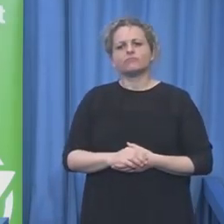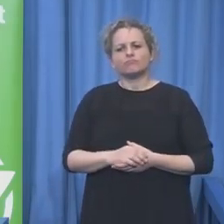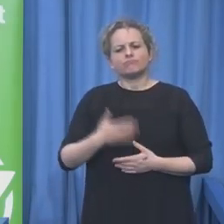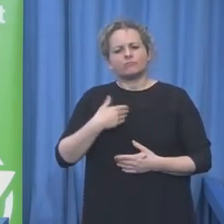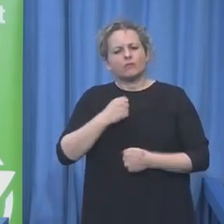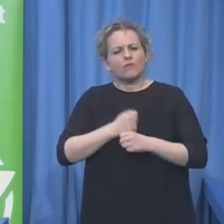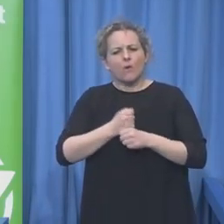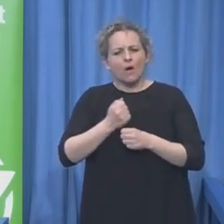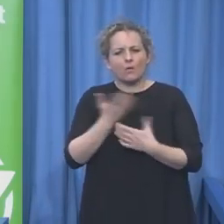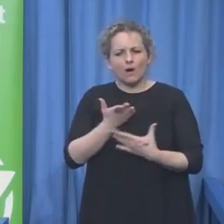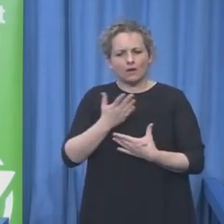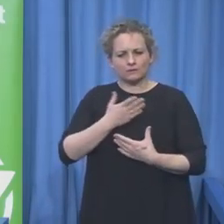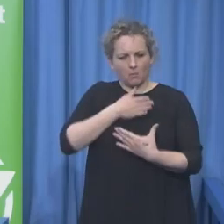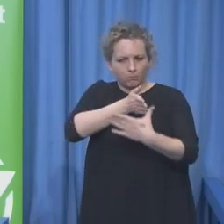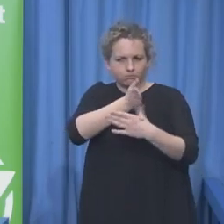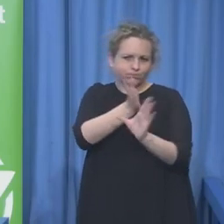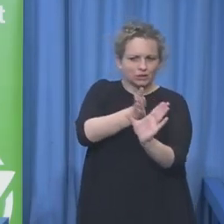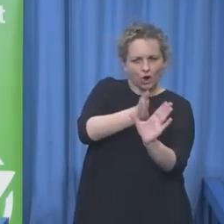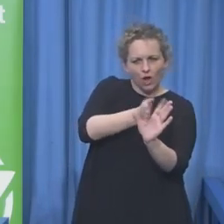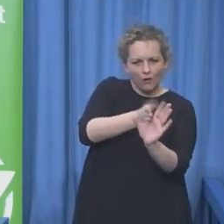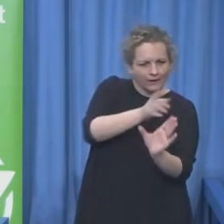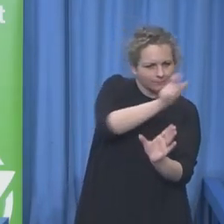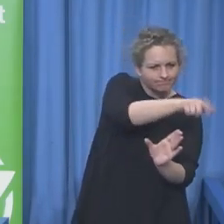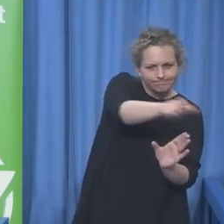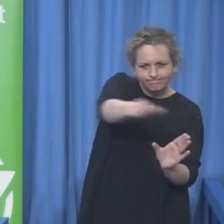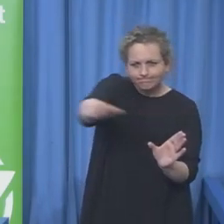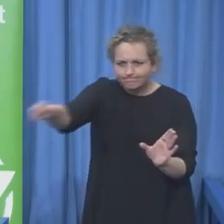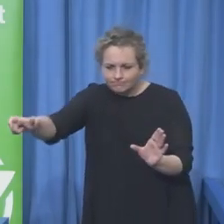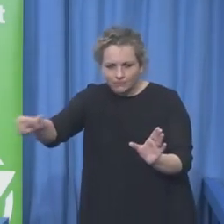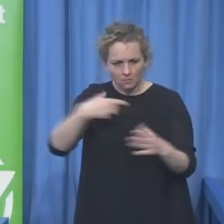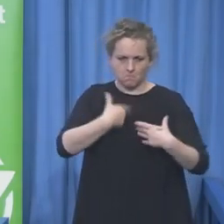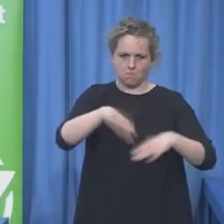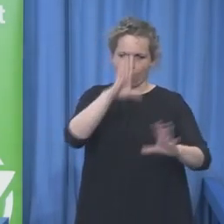find jobs for them, and what are the problems in your country.